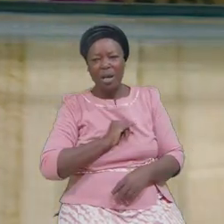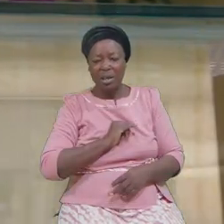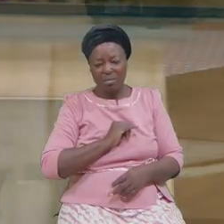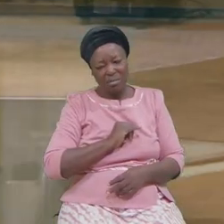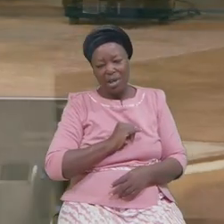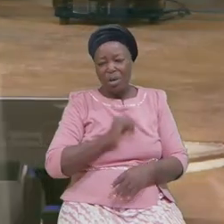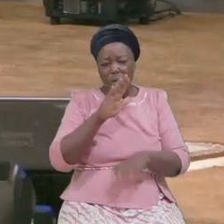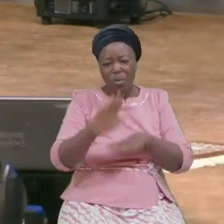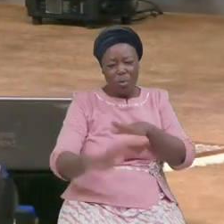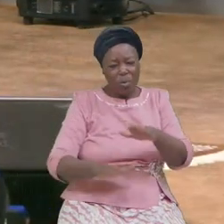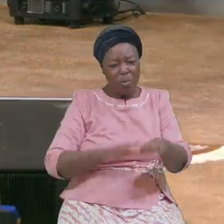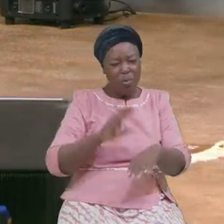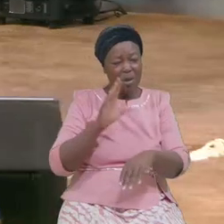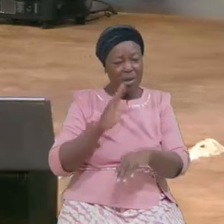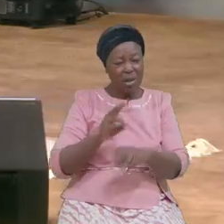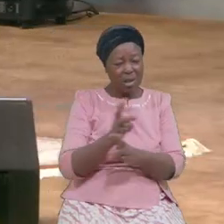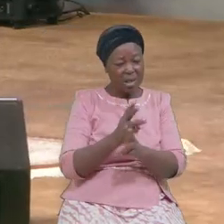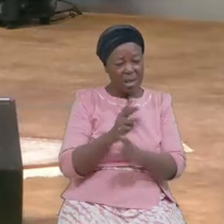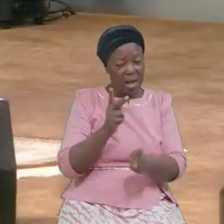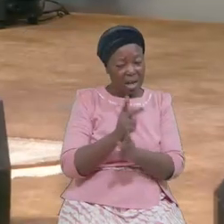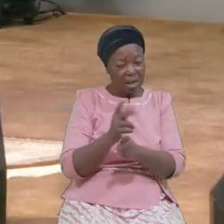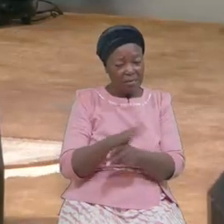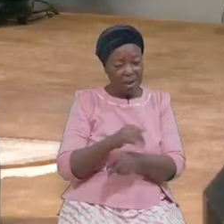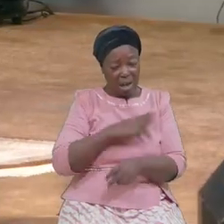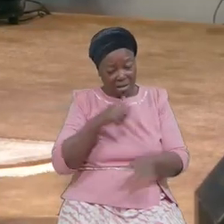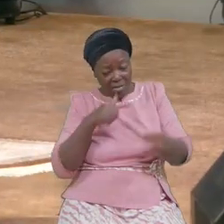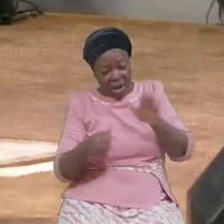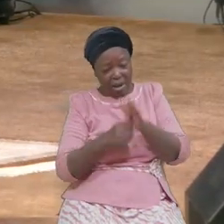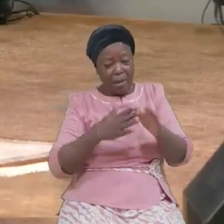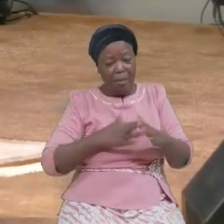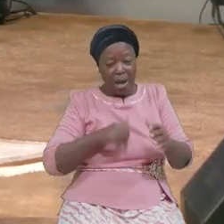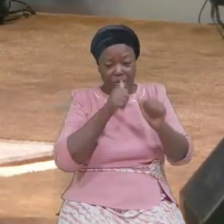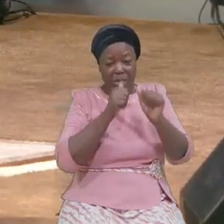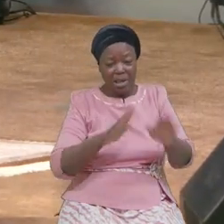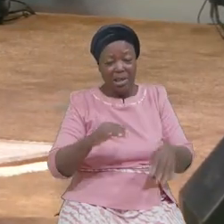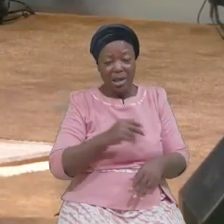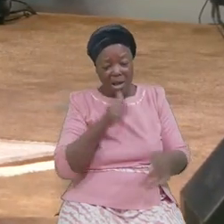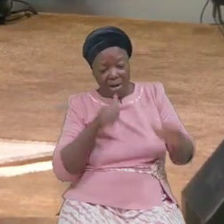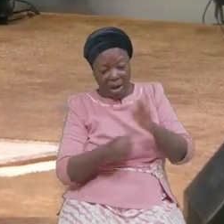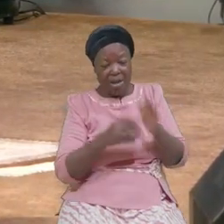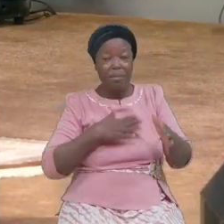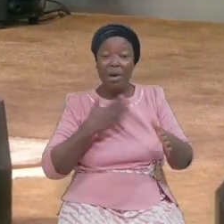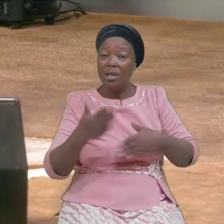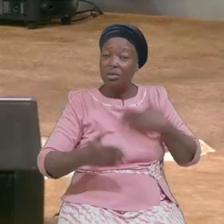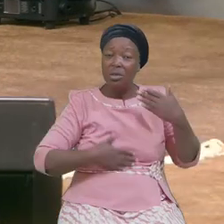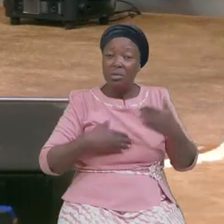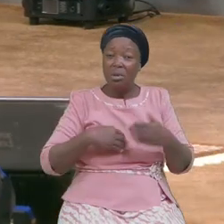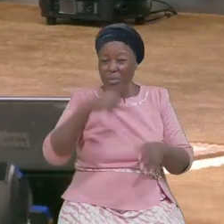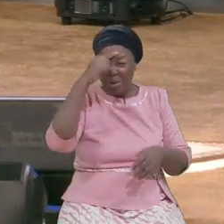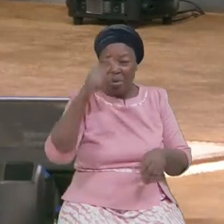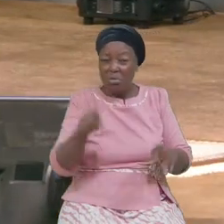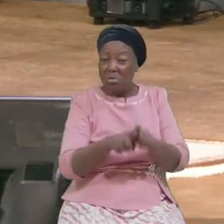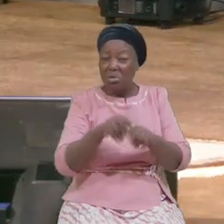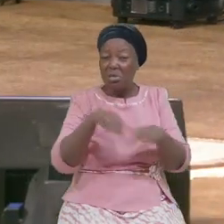carefully, I'll hide my blessing, I'll hide my joy, because even in church, I